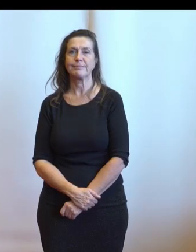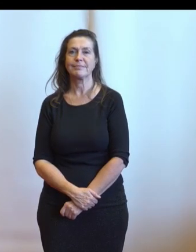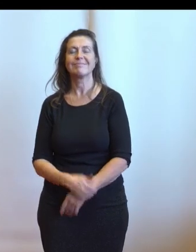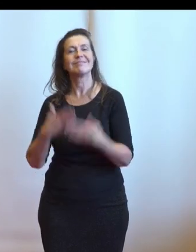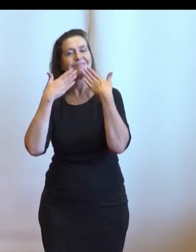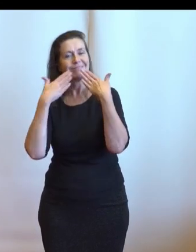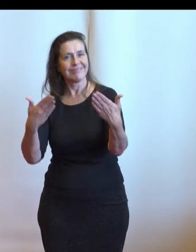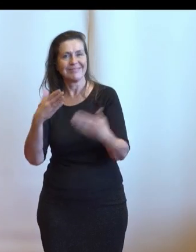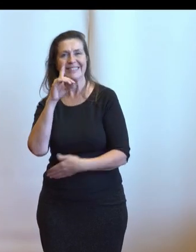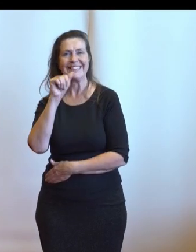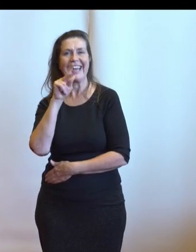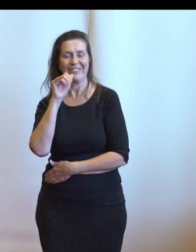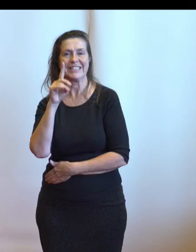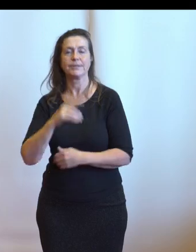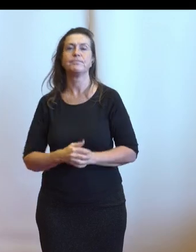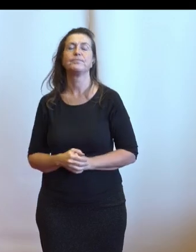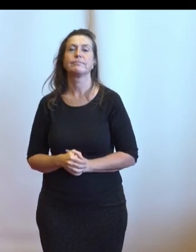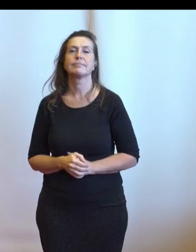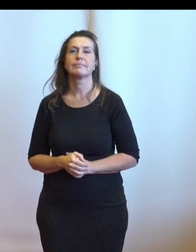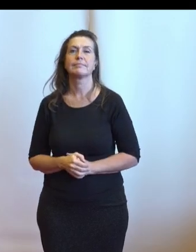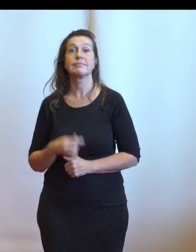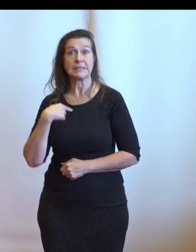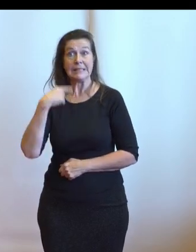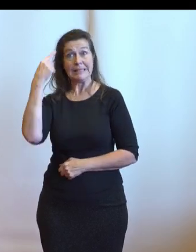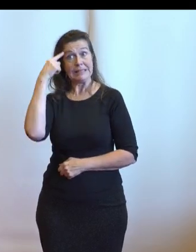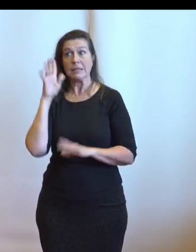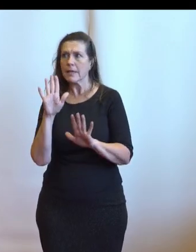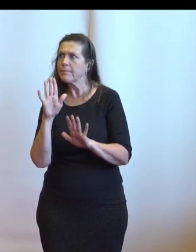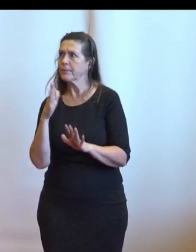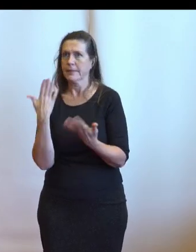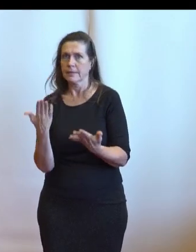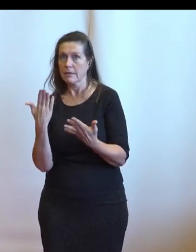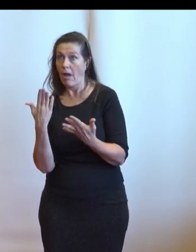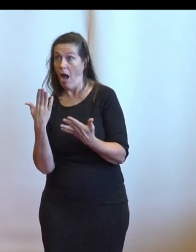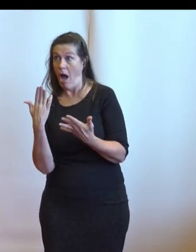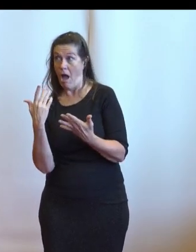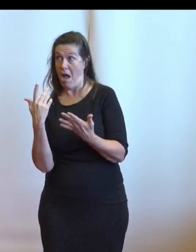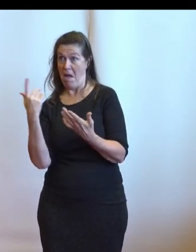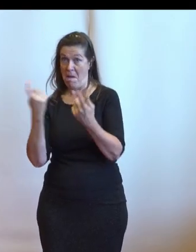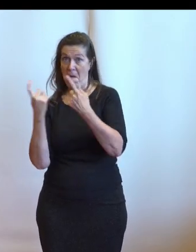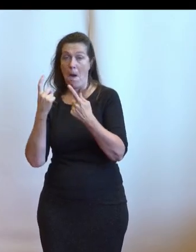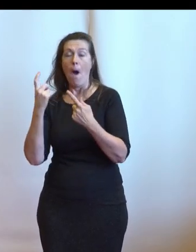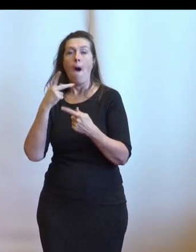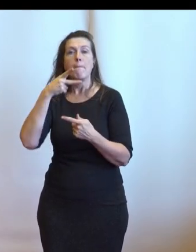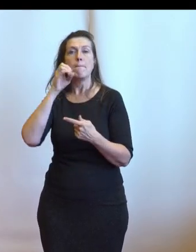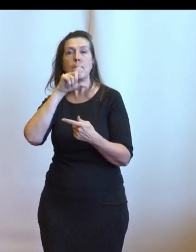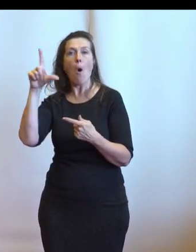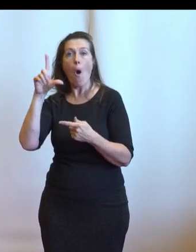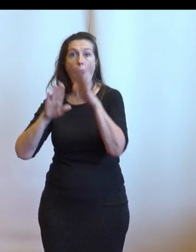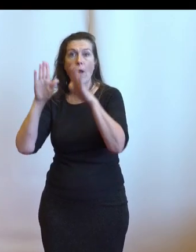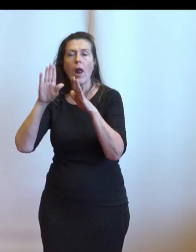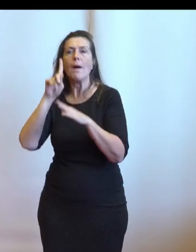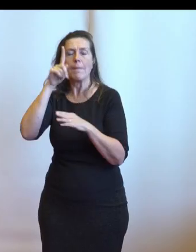Thank you, David. I think before we see the results from the poll, I think we had one comment from the floor from Roxanne at